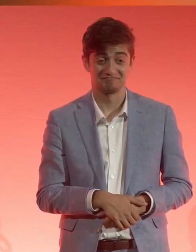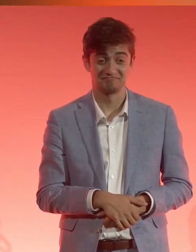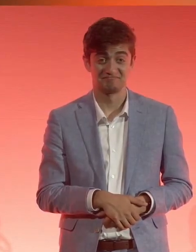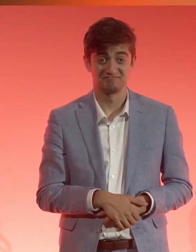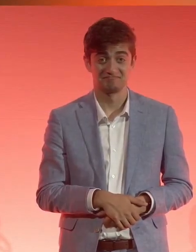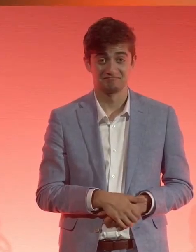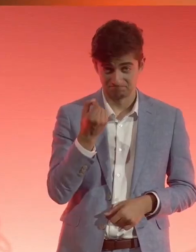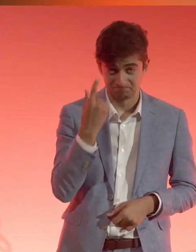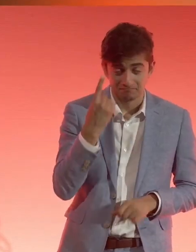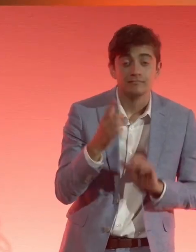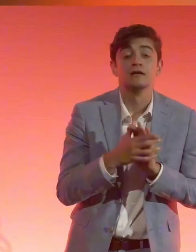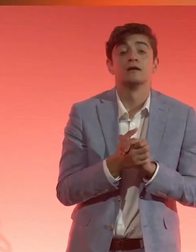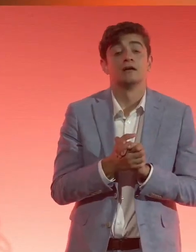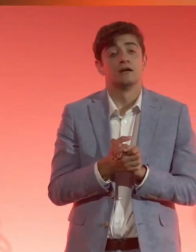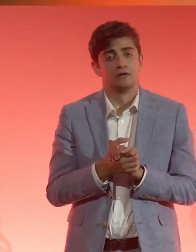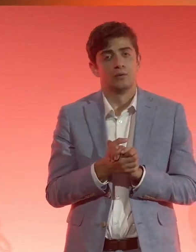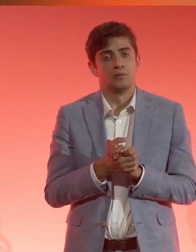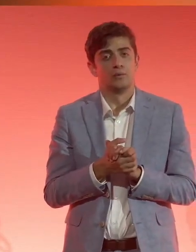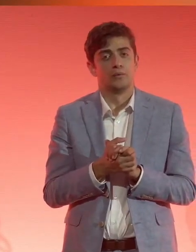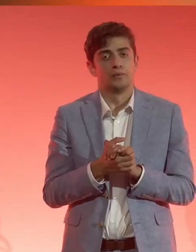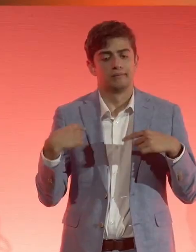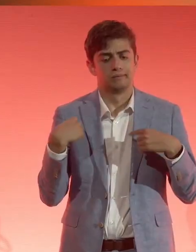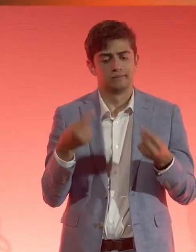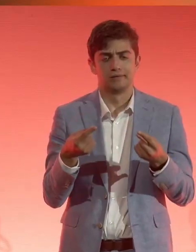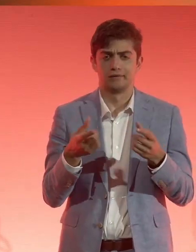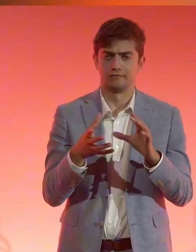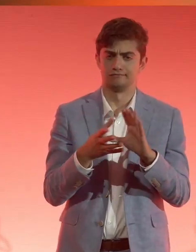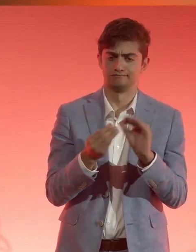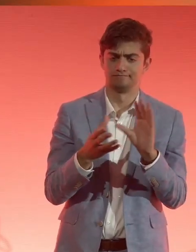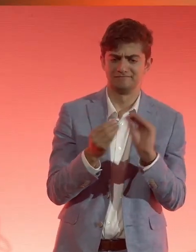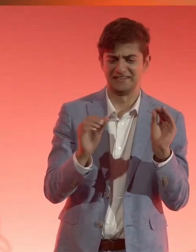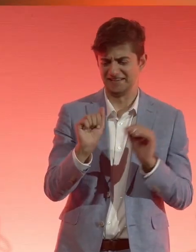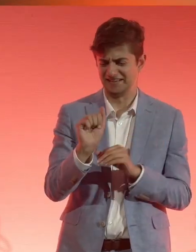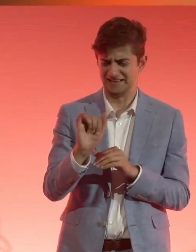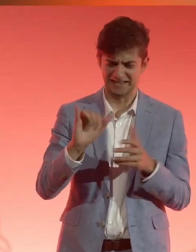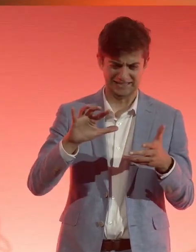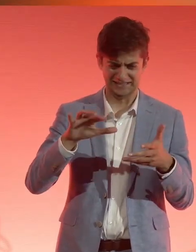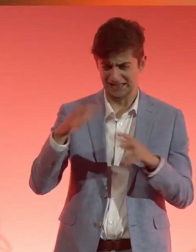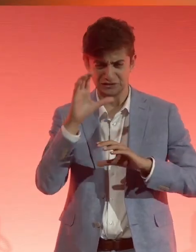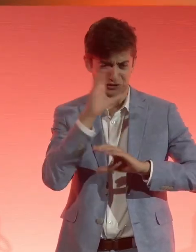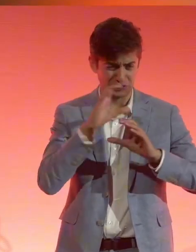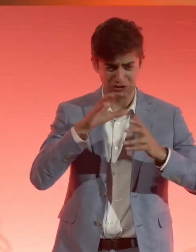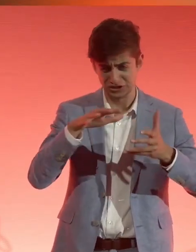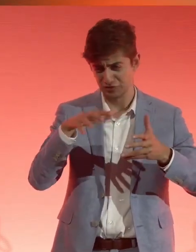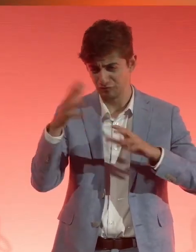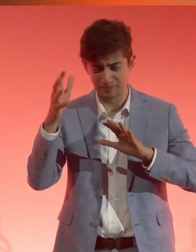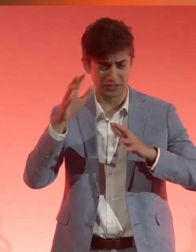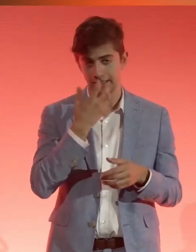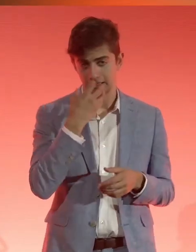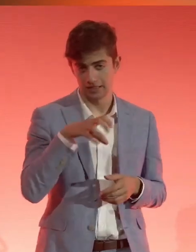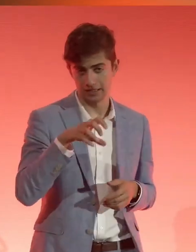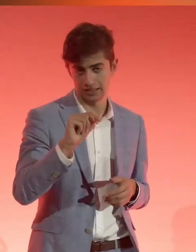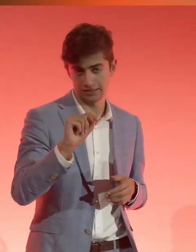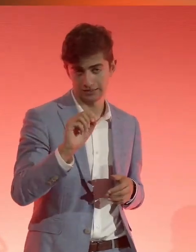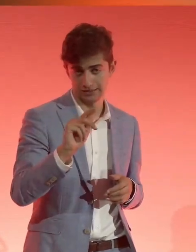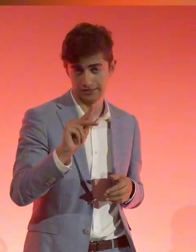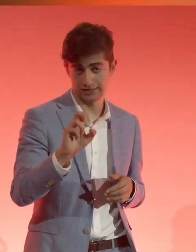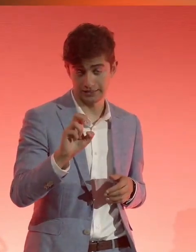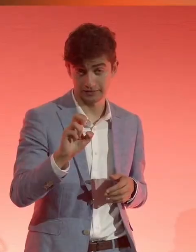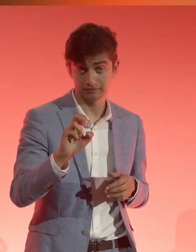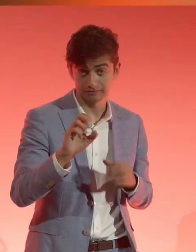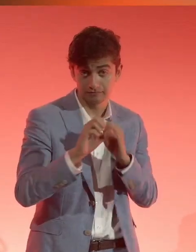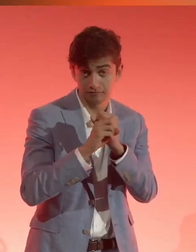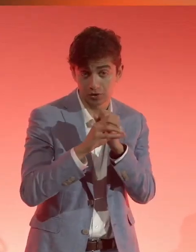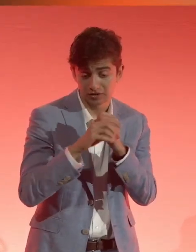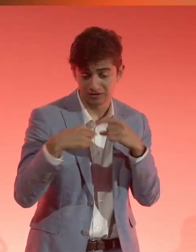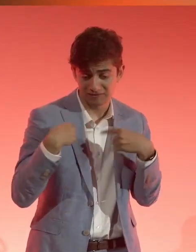Here's the thing. There's just been a lot of talk lately about AI chaos and search disruption, but here's my hot take. Marketing in the last few